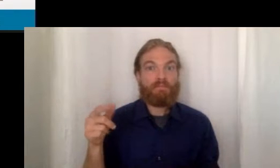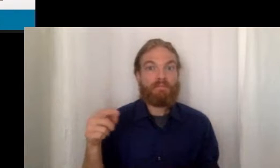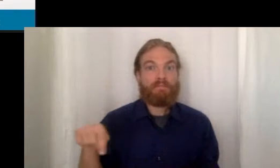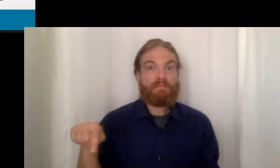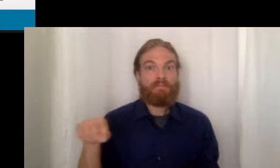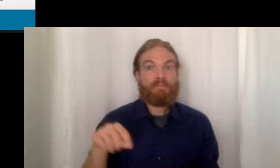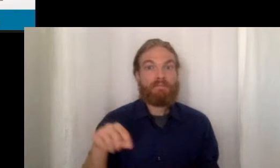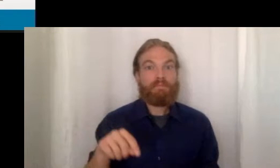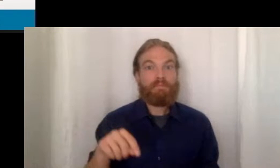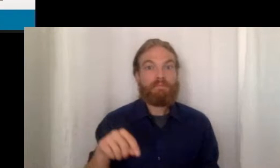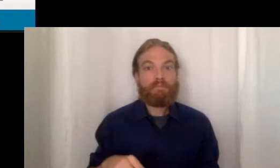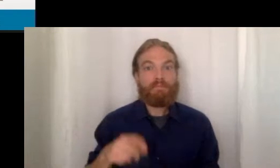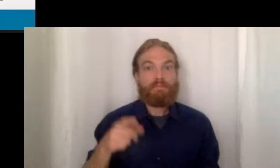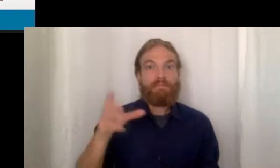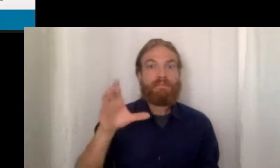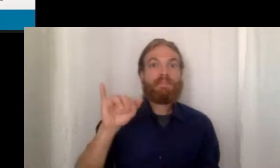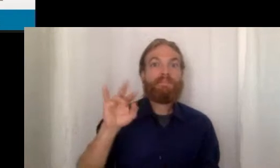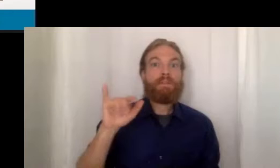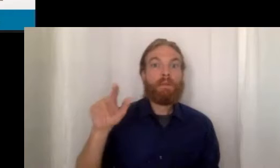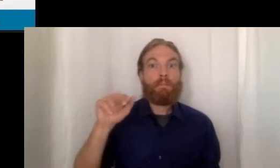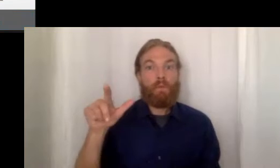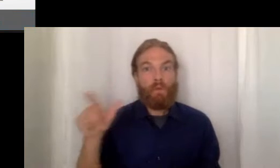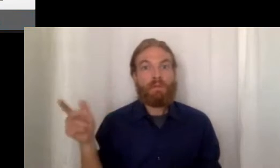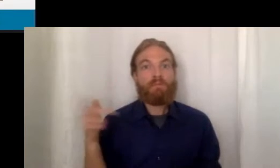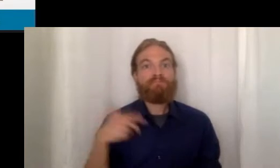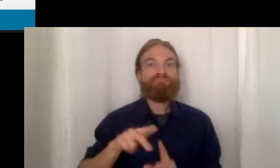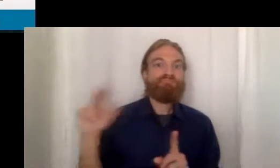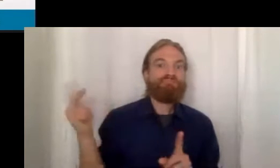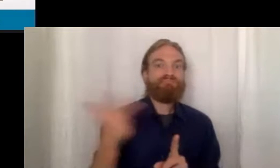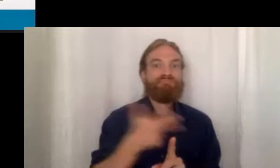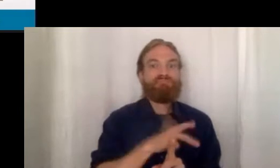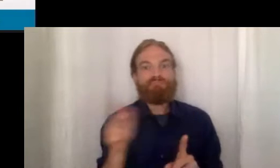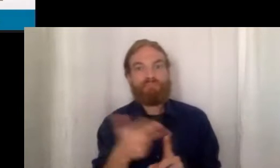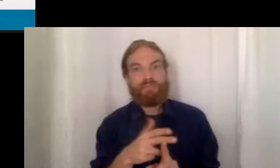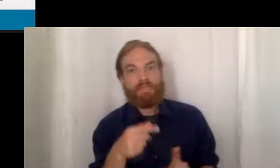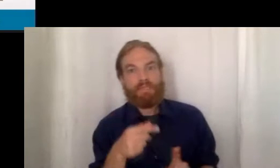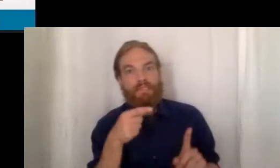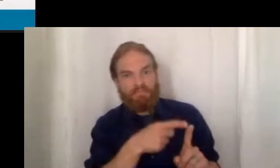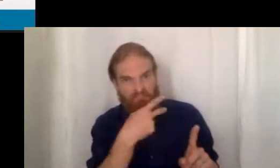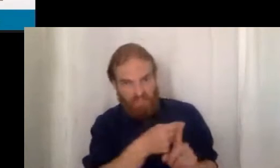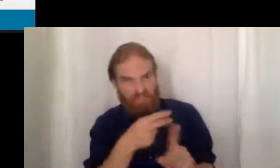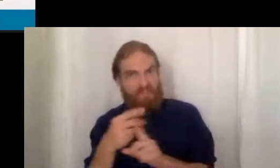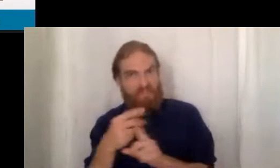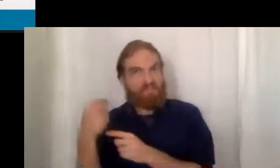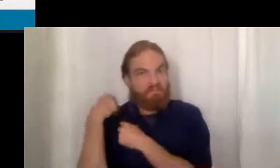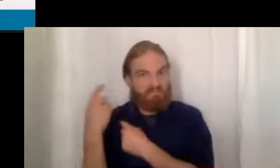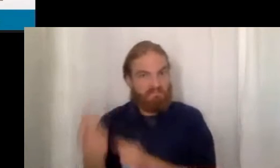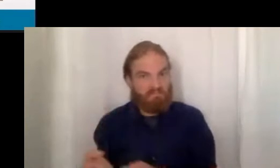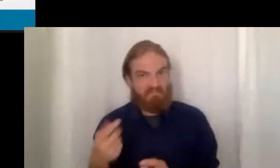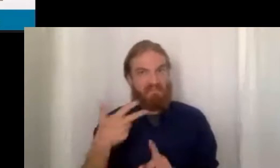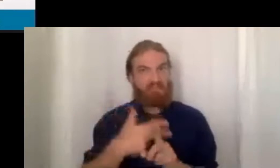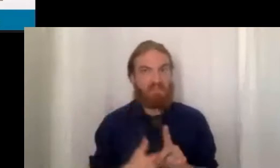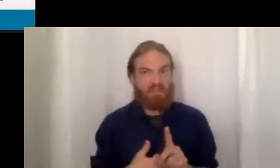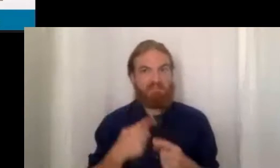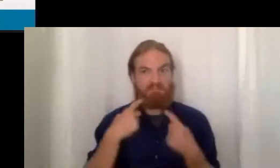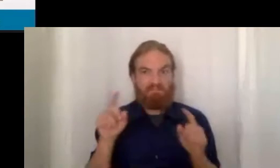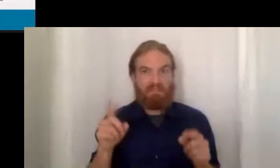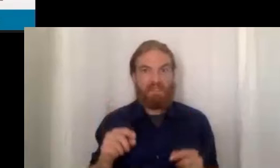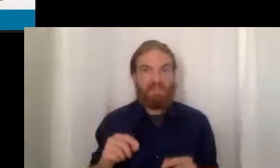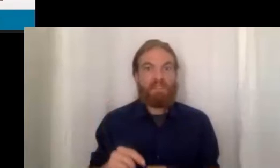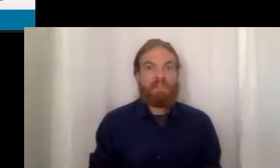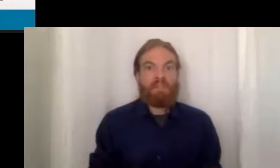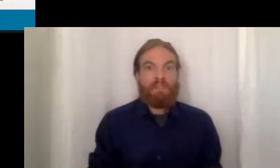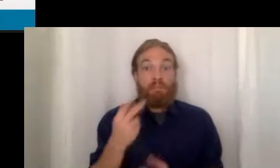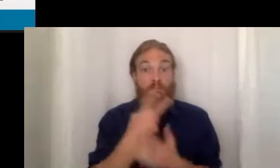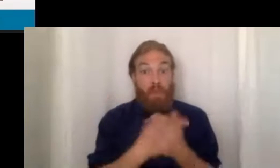able to co-locate both testing and vaccine at the Citadel and Chapel Hills parking lots and have